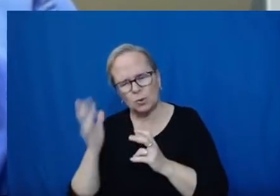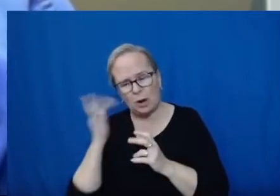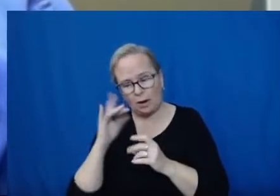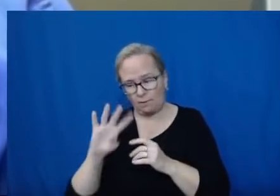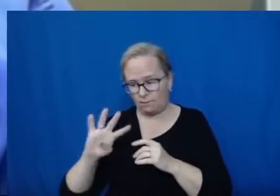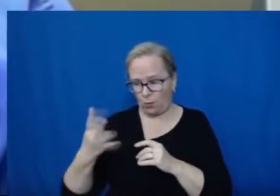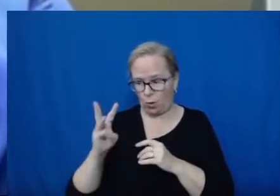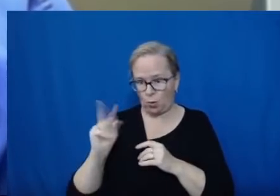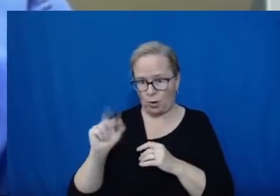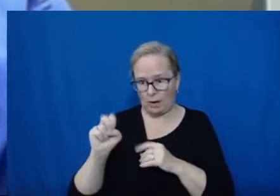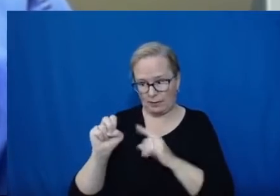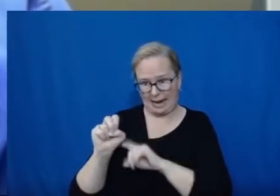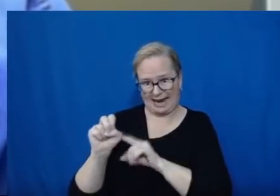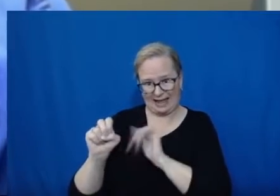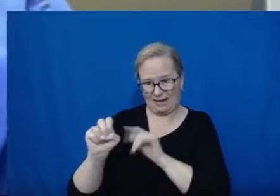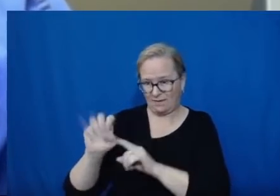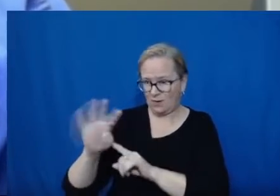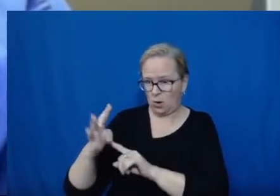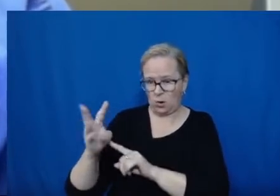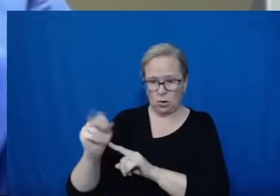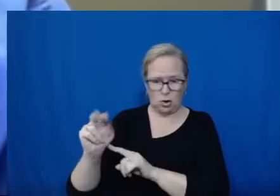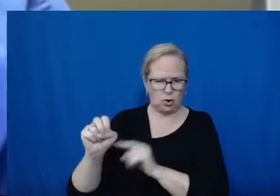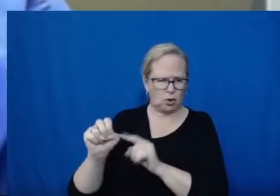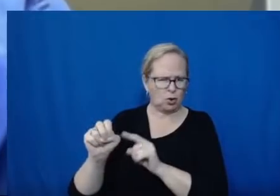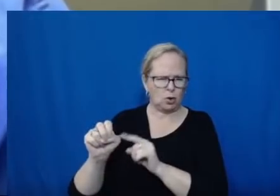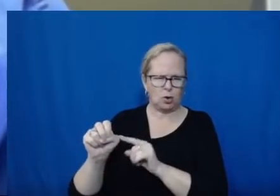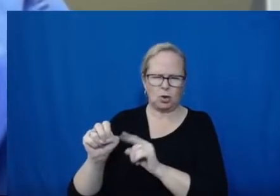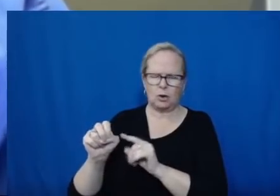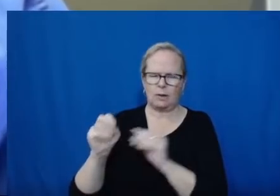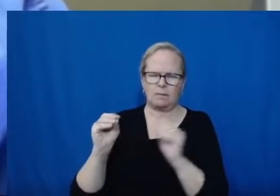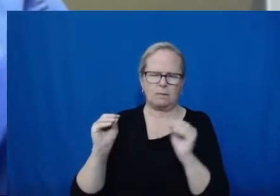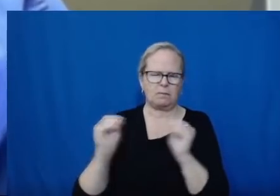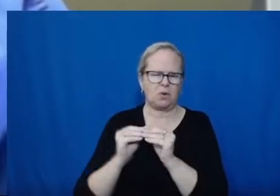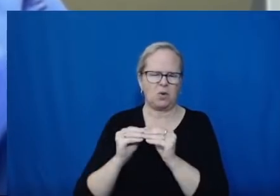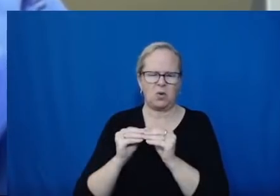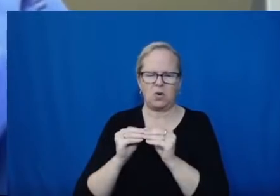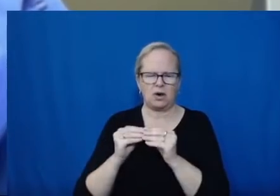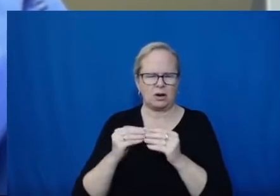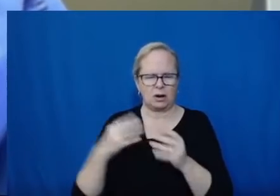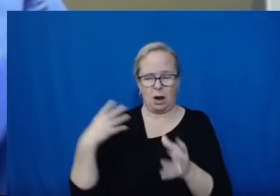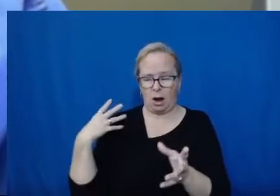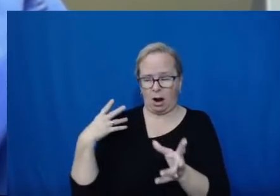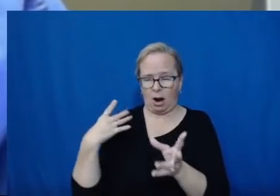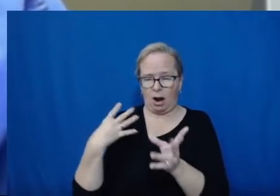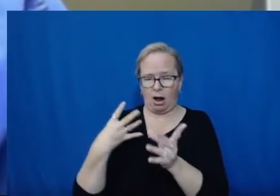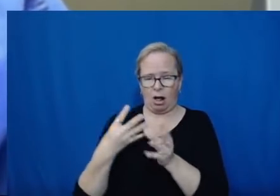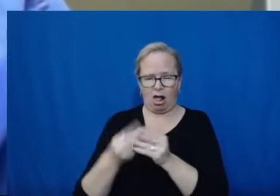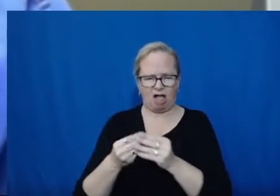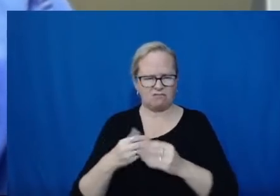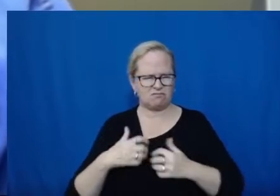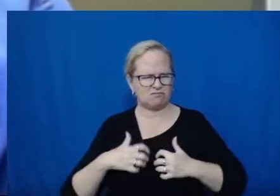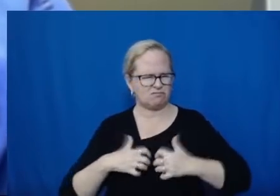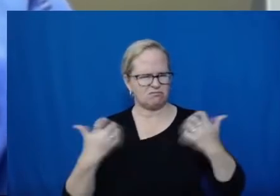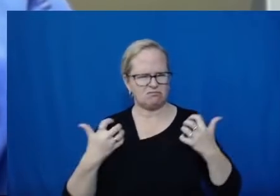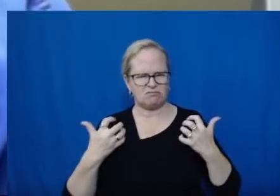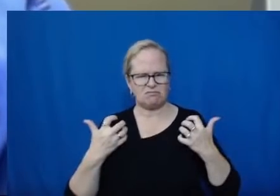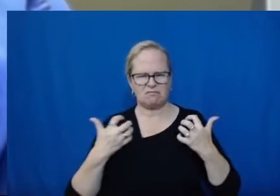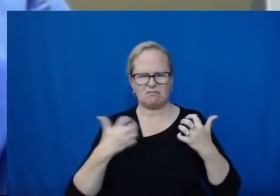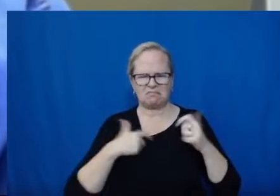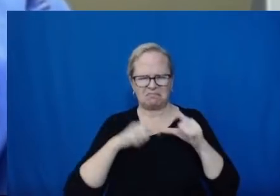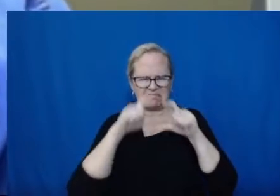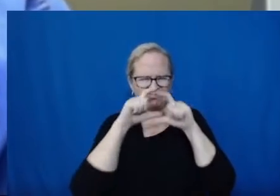up, it was easier to be hostile towards these patients. I mean, not outright, but, you know,